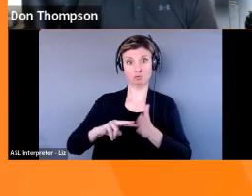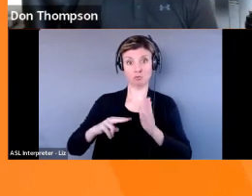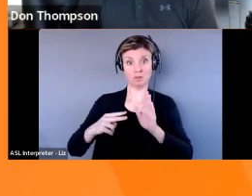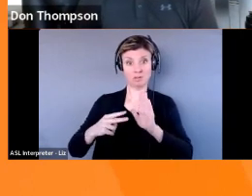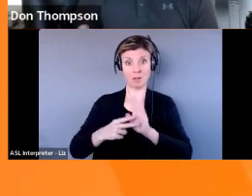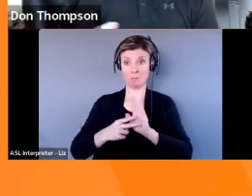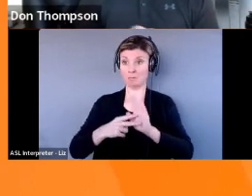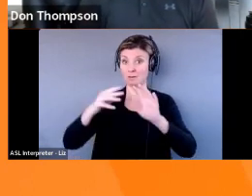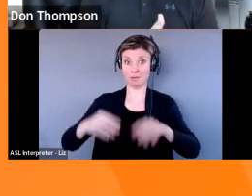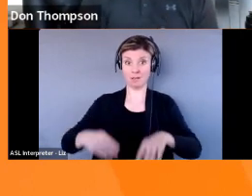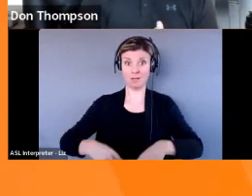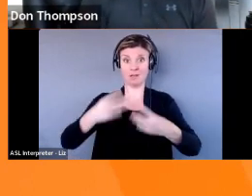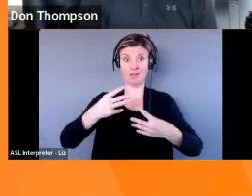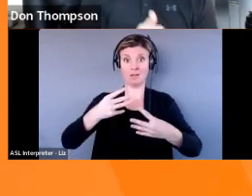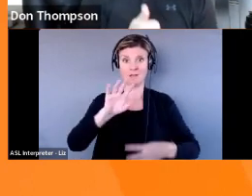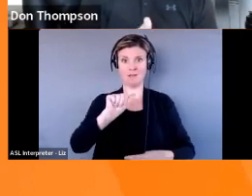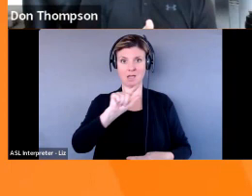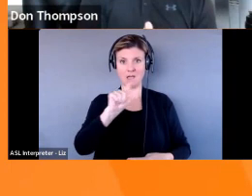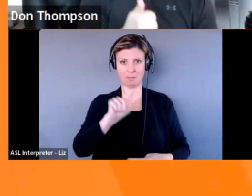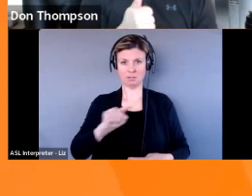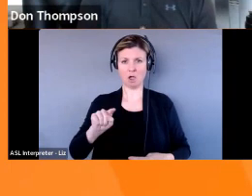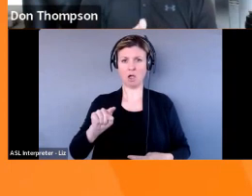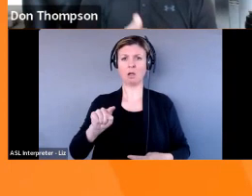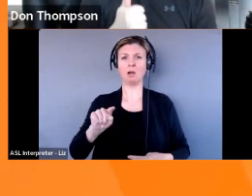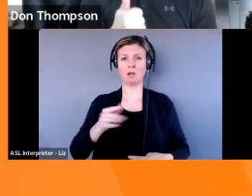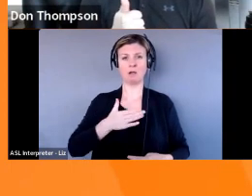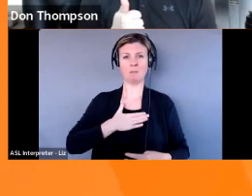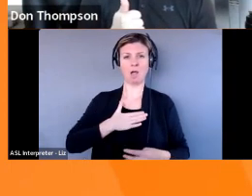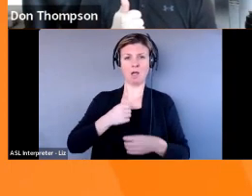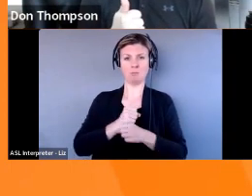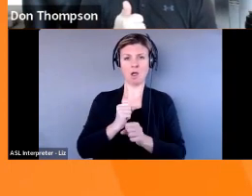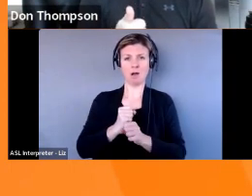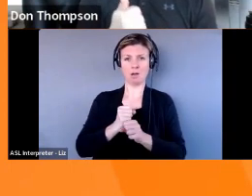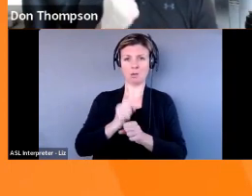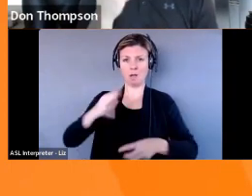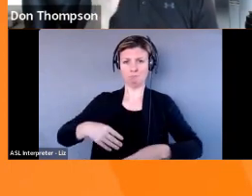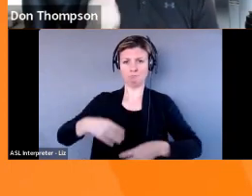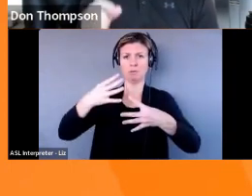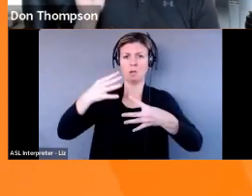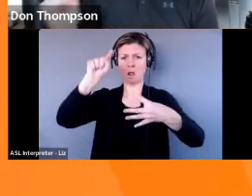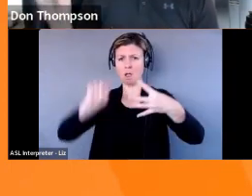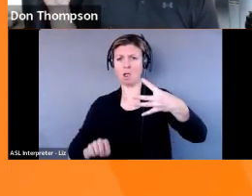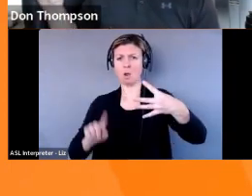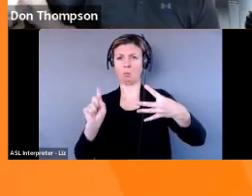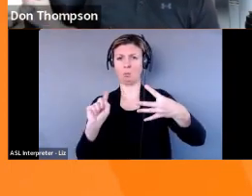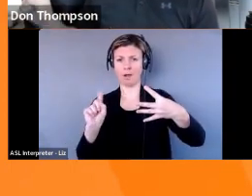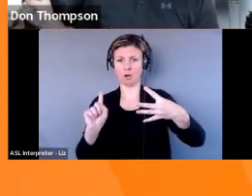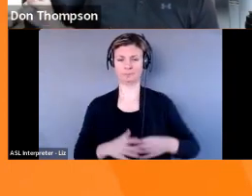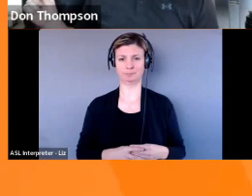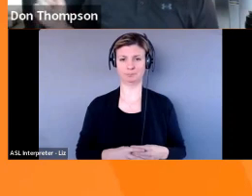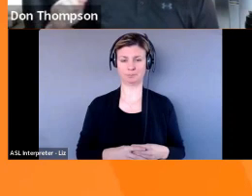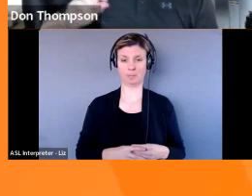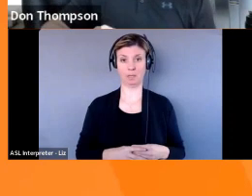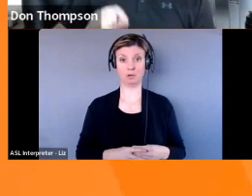Amazon? What category has Amazon defined as being most relevant for your product? Are there multiple categories